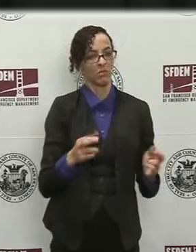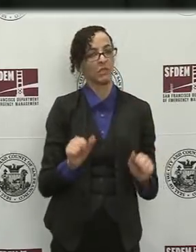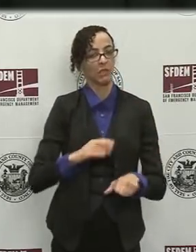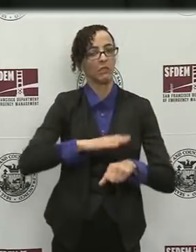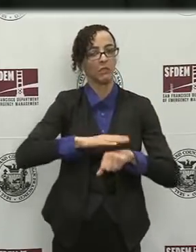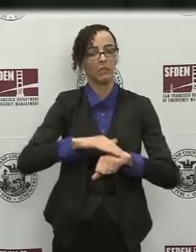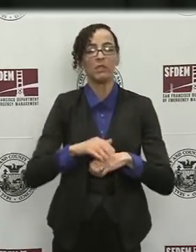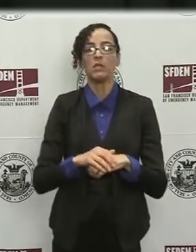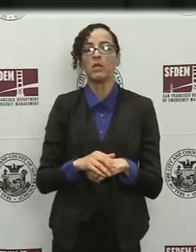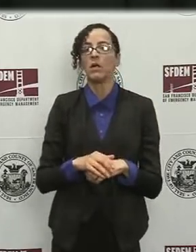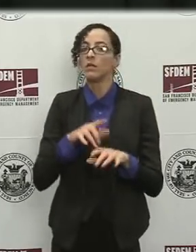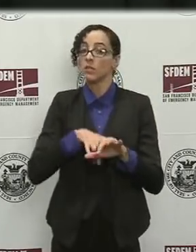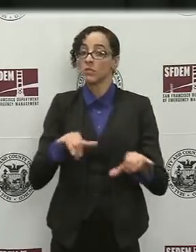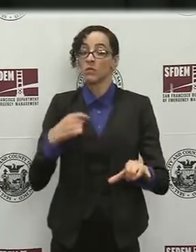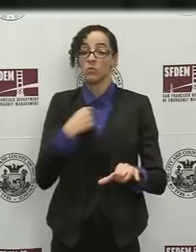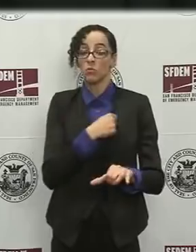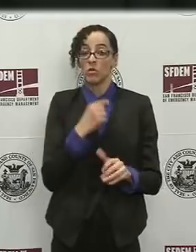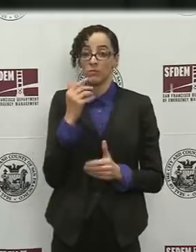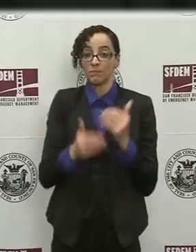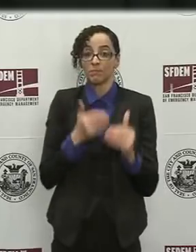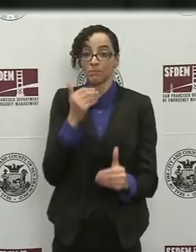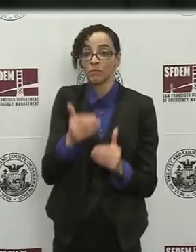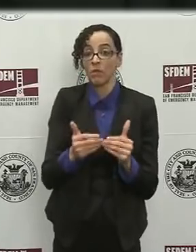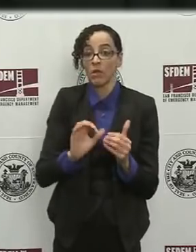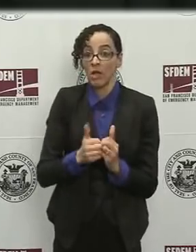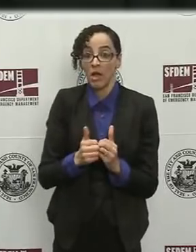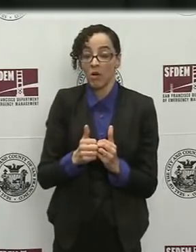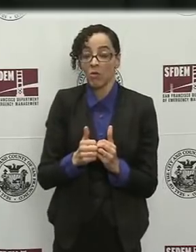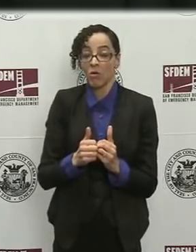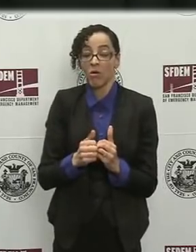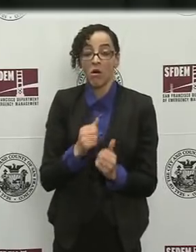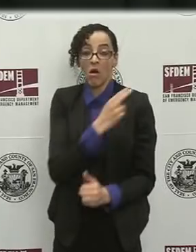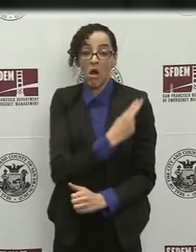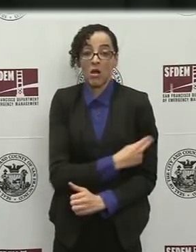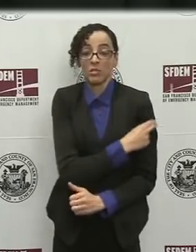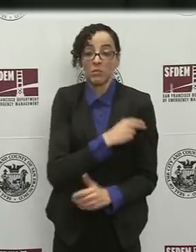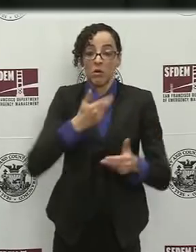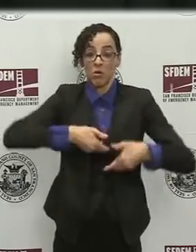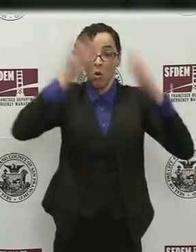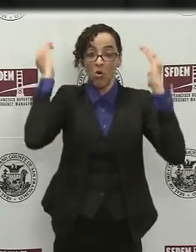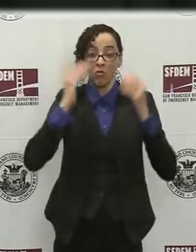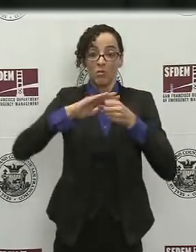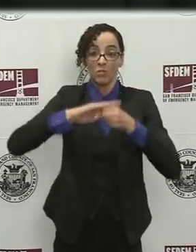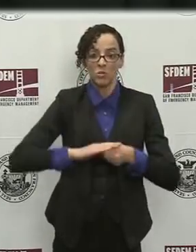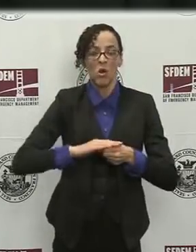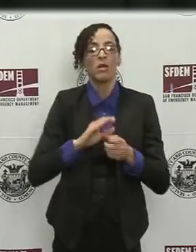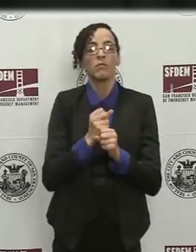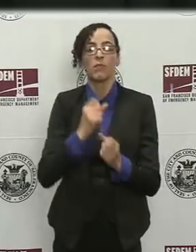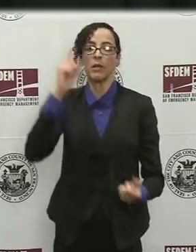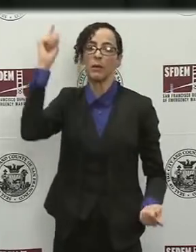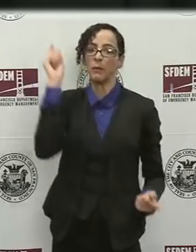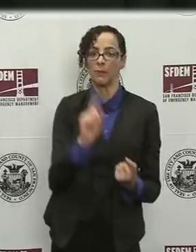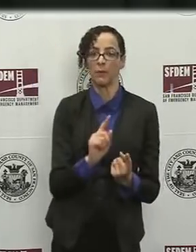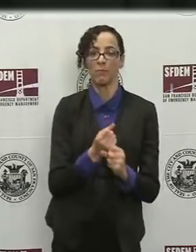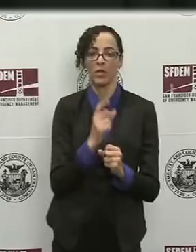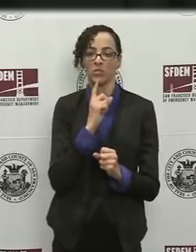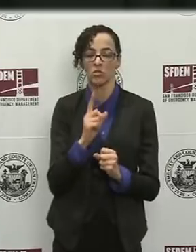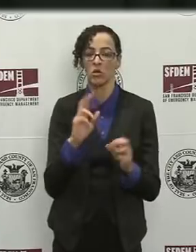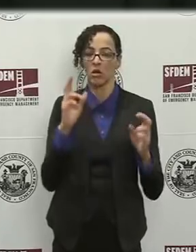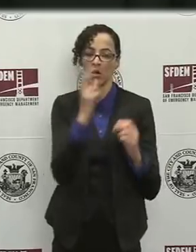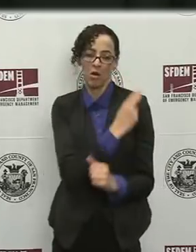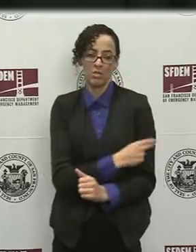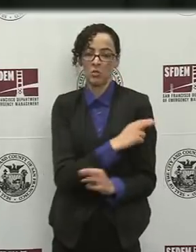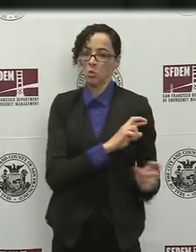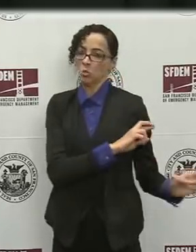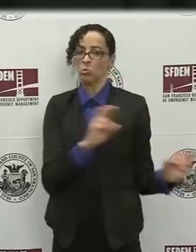And yet, we have made progress by decompressing hospitals so they can be as empty as possible and ready for the surge. And